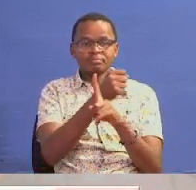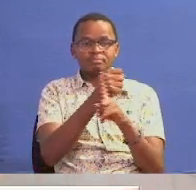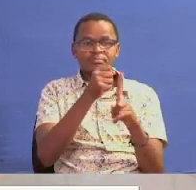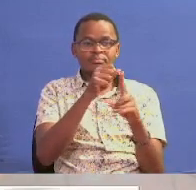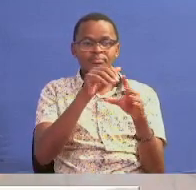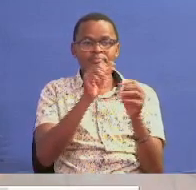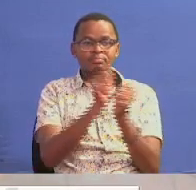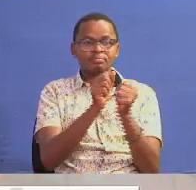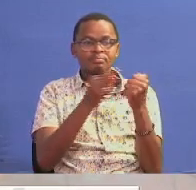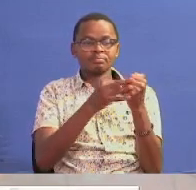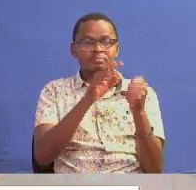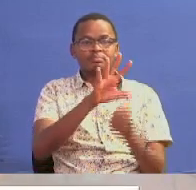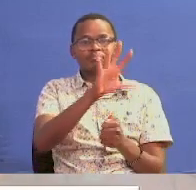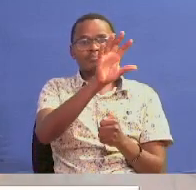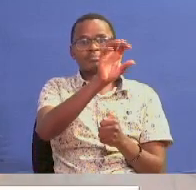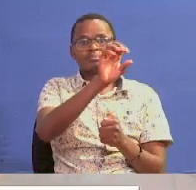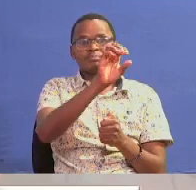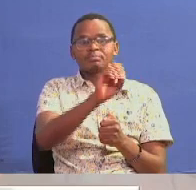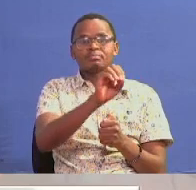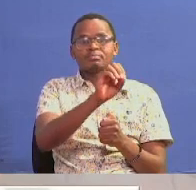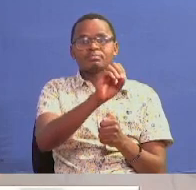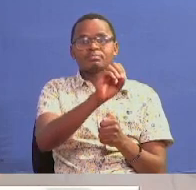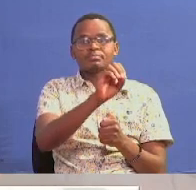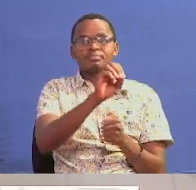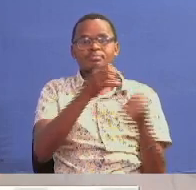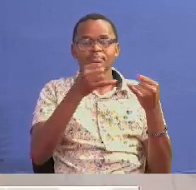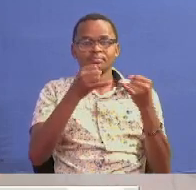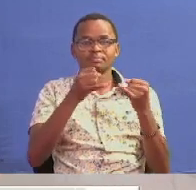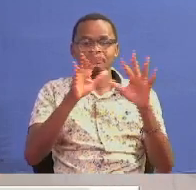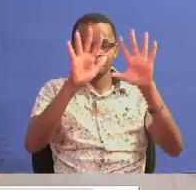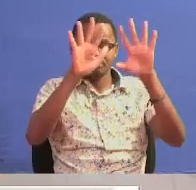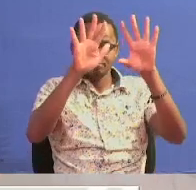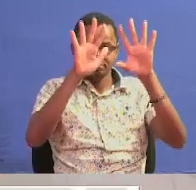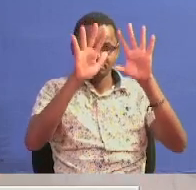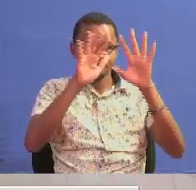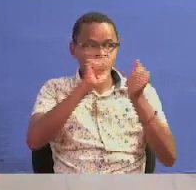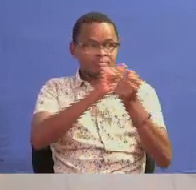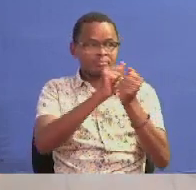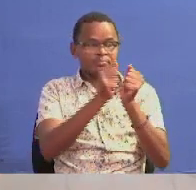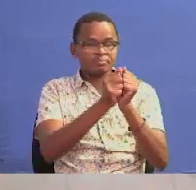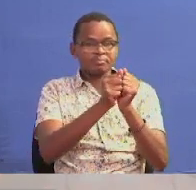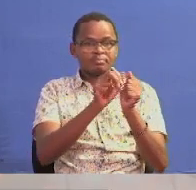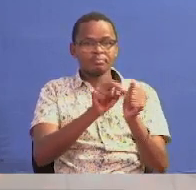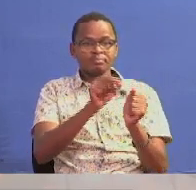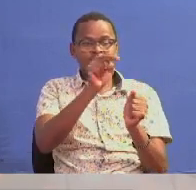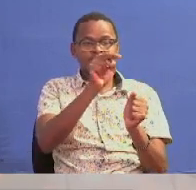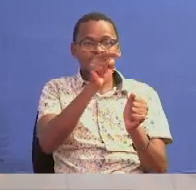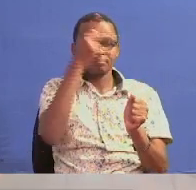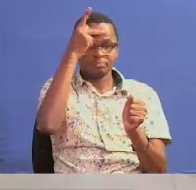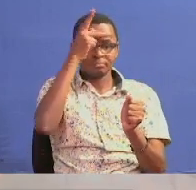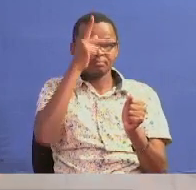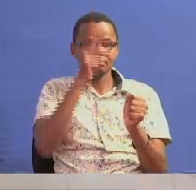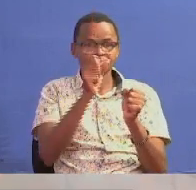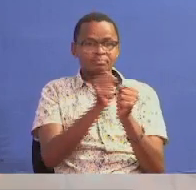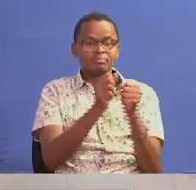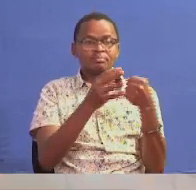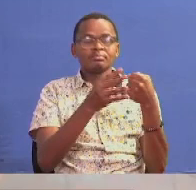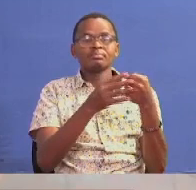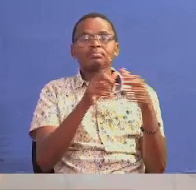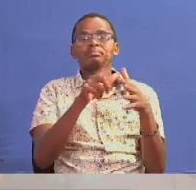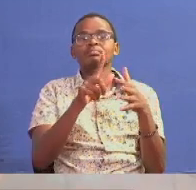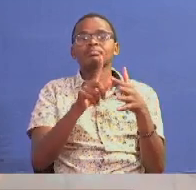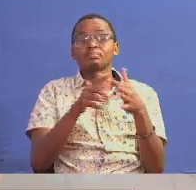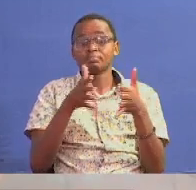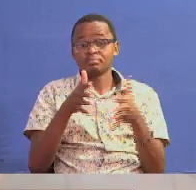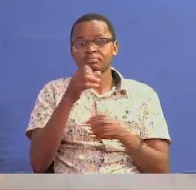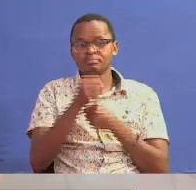War in 1850s, and played a significant role in changing the nature of nursing profession in the 19th